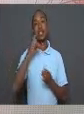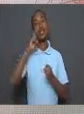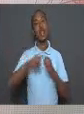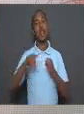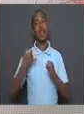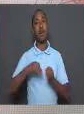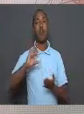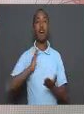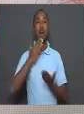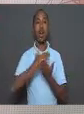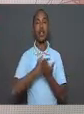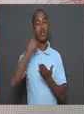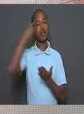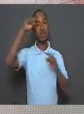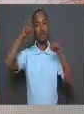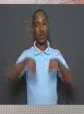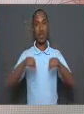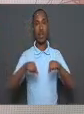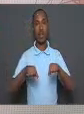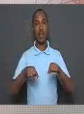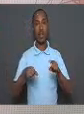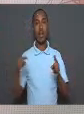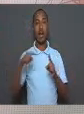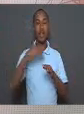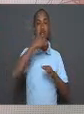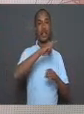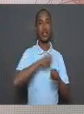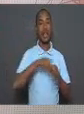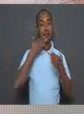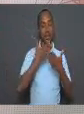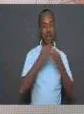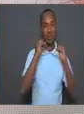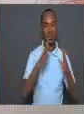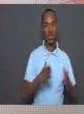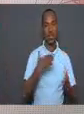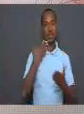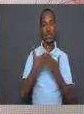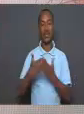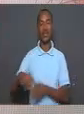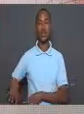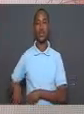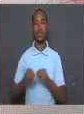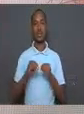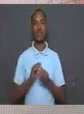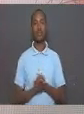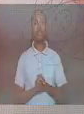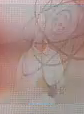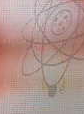the end of our lesson for today. Until next time, thank you, teacher. Thank you, students.